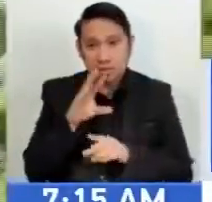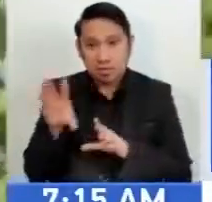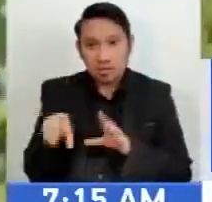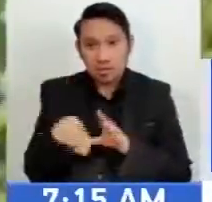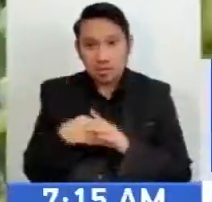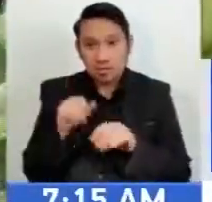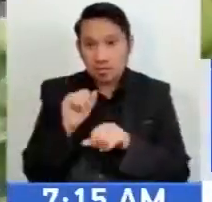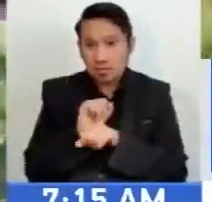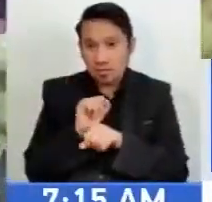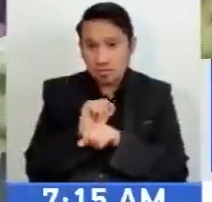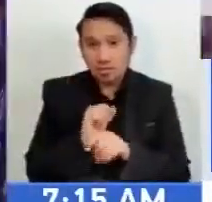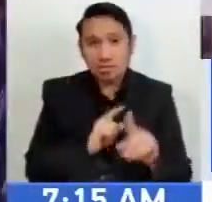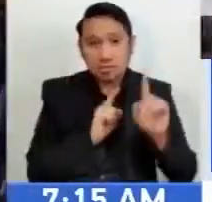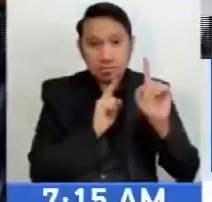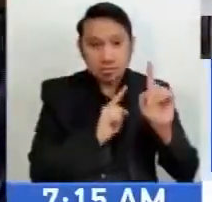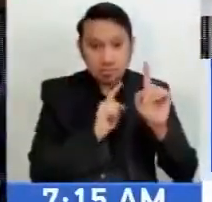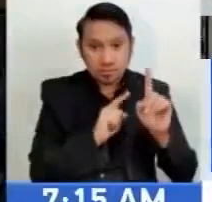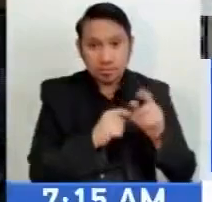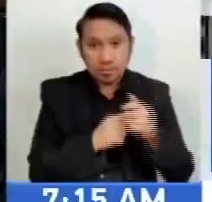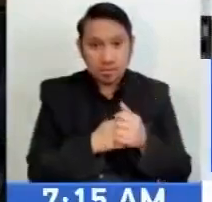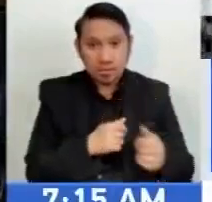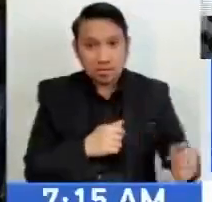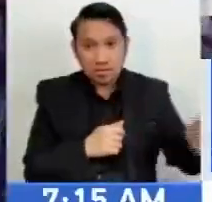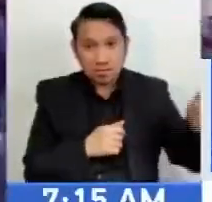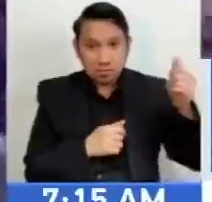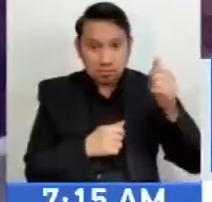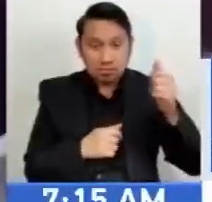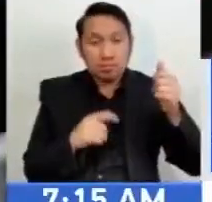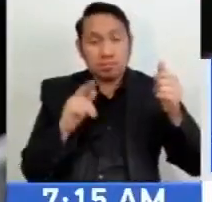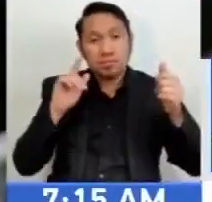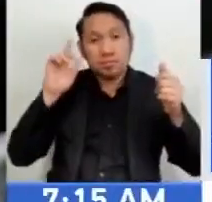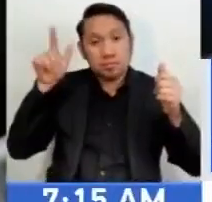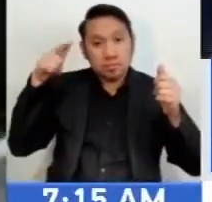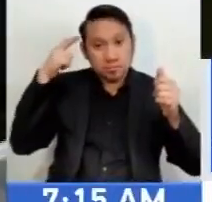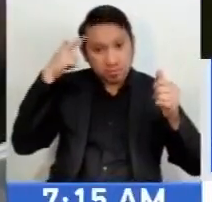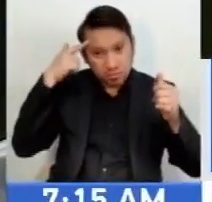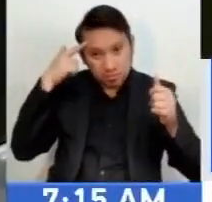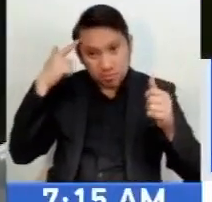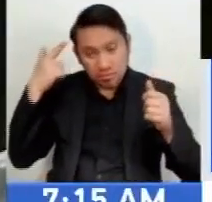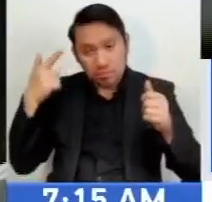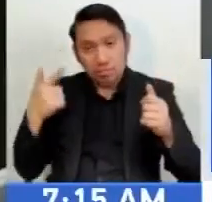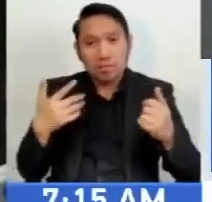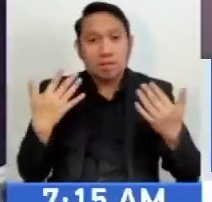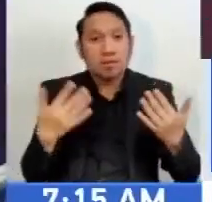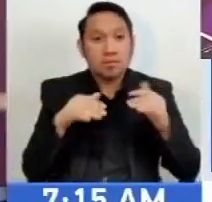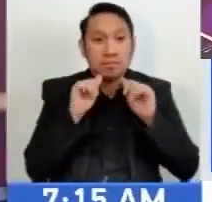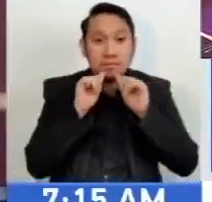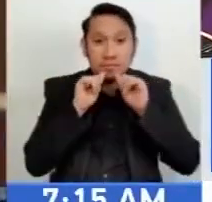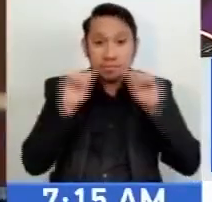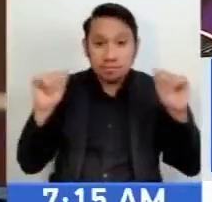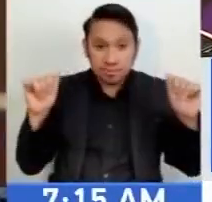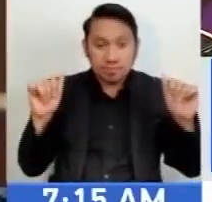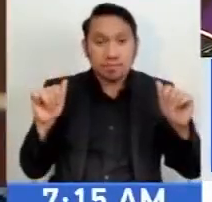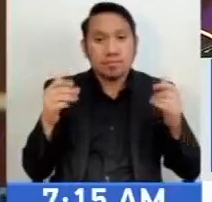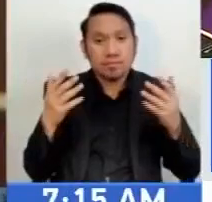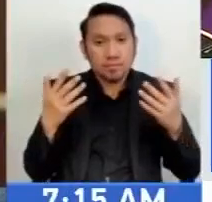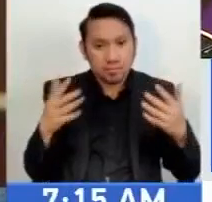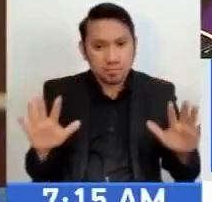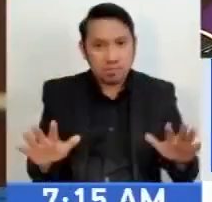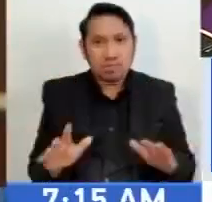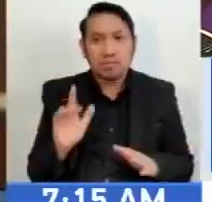Dumalo rin ang matataas na opisyal na gobyerno at GMA stars. Dito ay nanunsyo ni Gozon na matapos ang mahigit dalawang